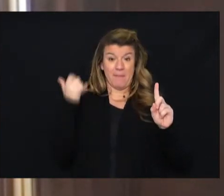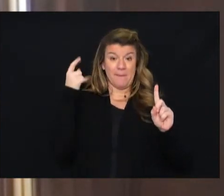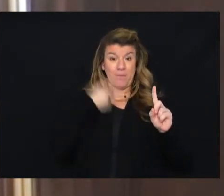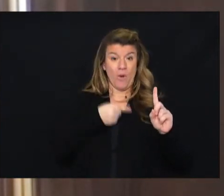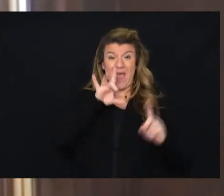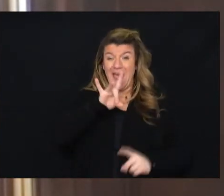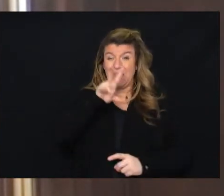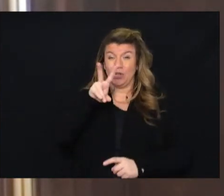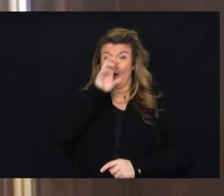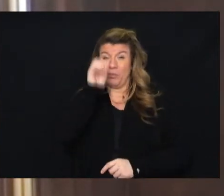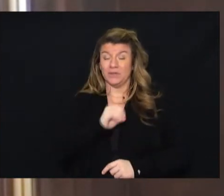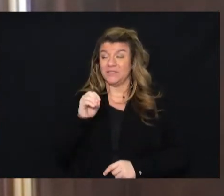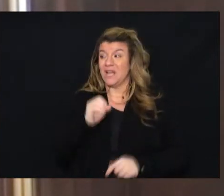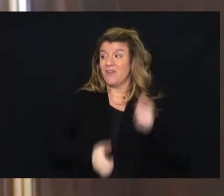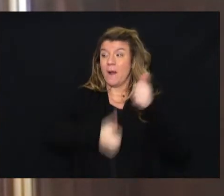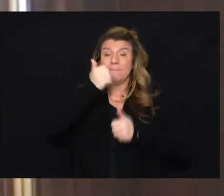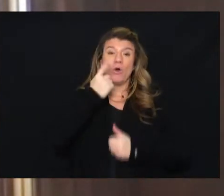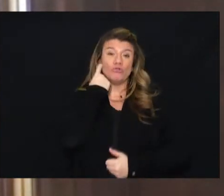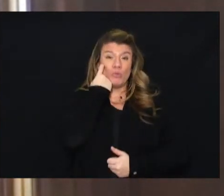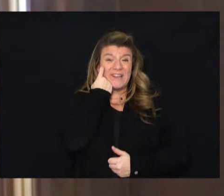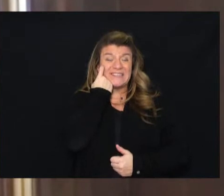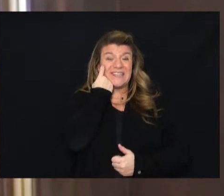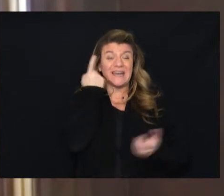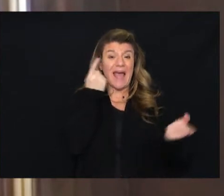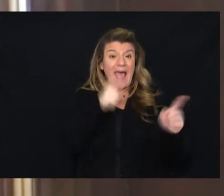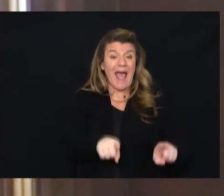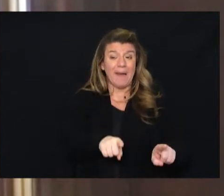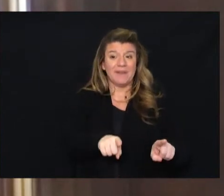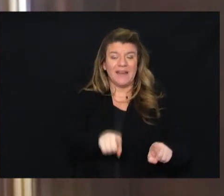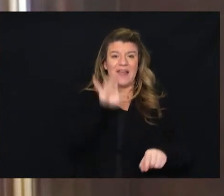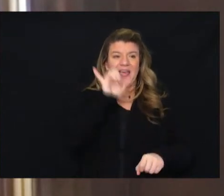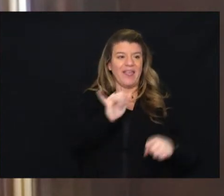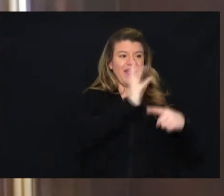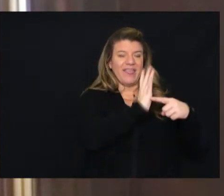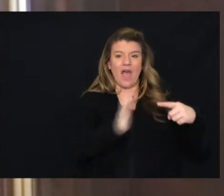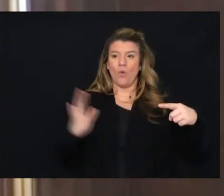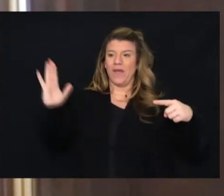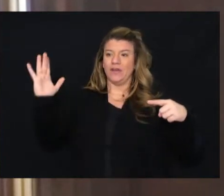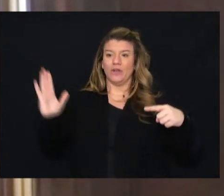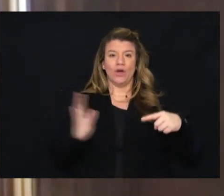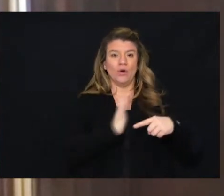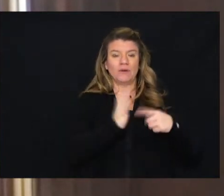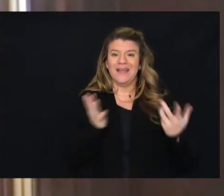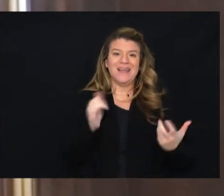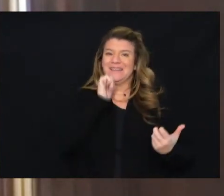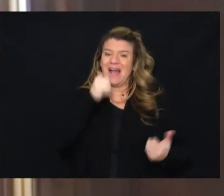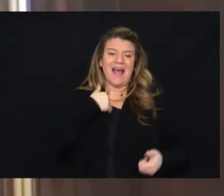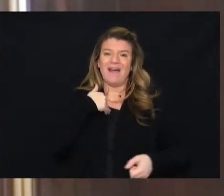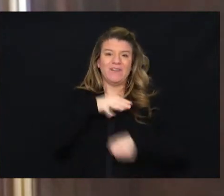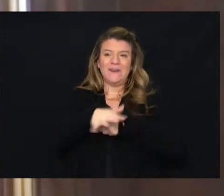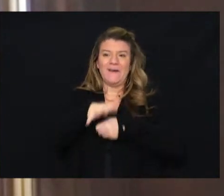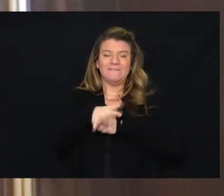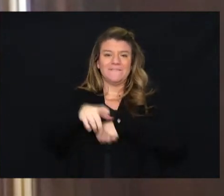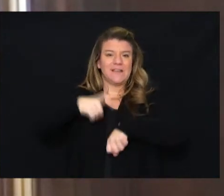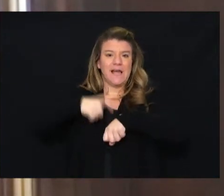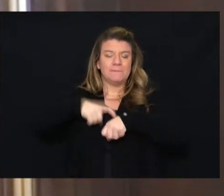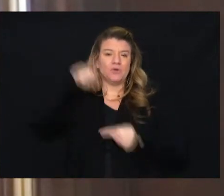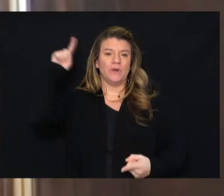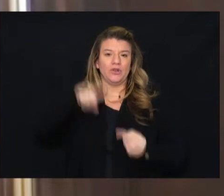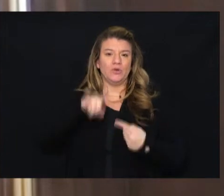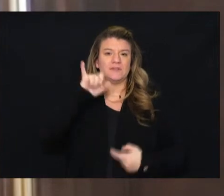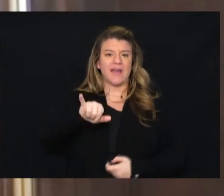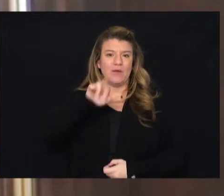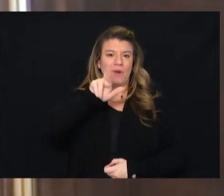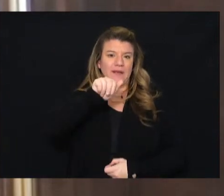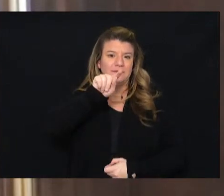82% of our most recent cases, that window of opportunity may well be shutting on us to reduce that reinfection rate. Thank